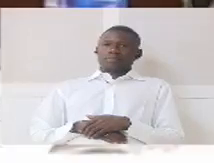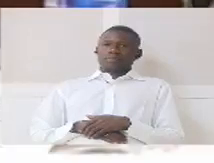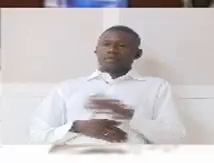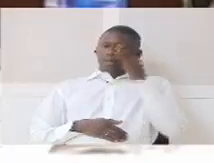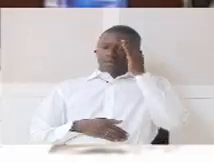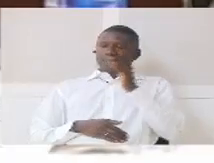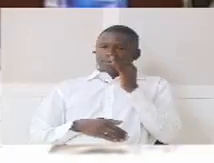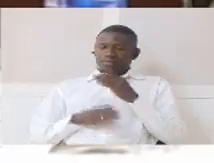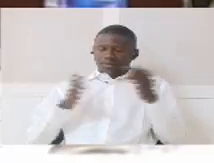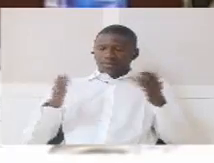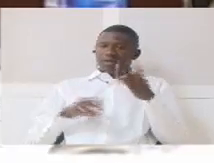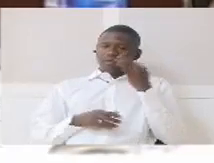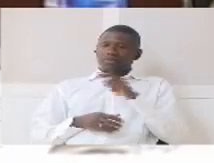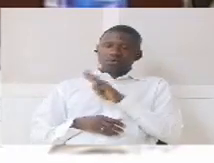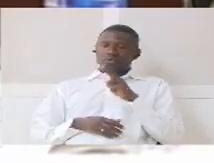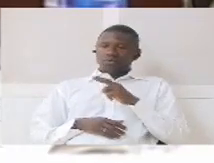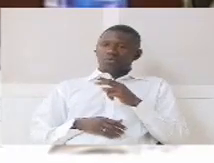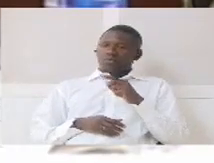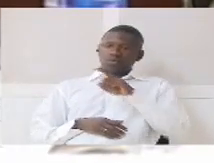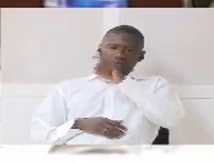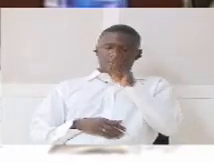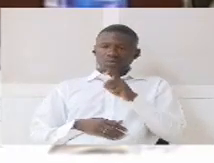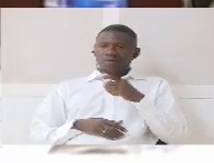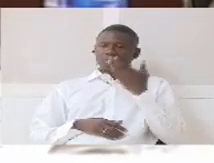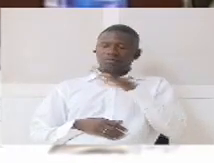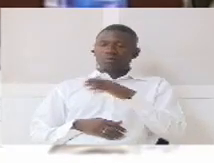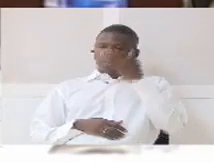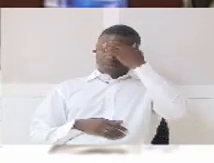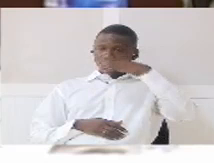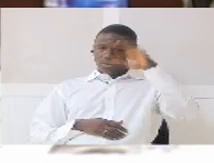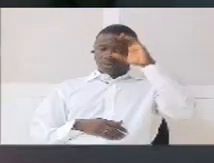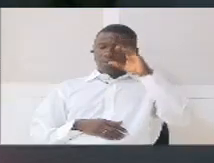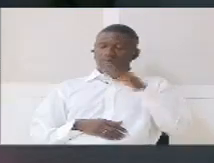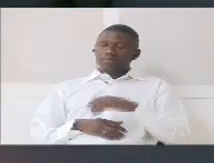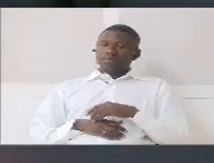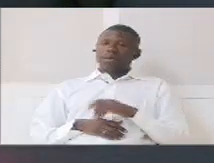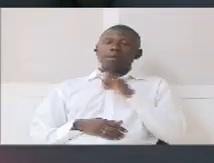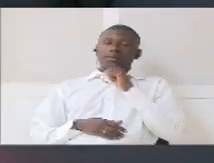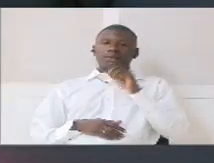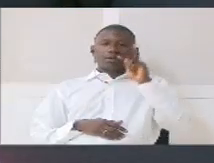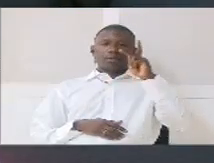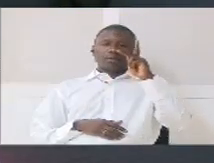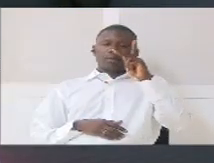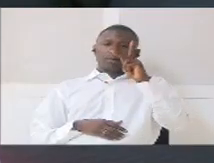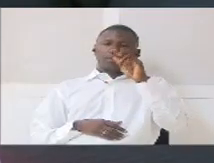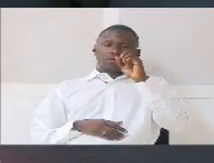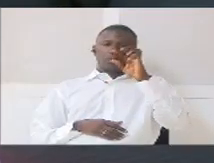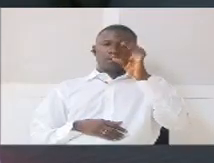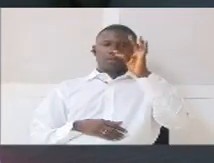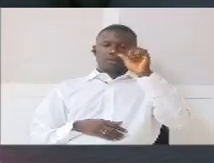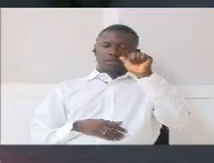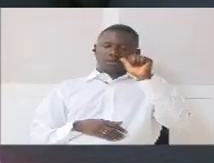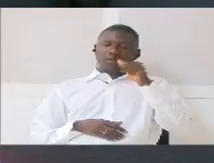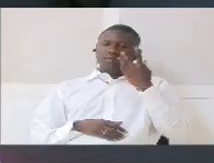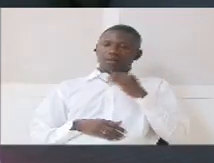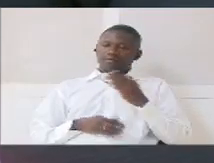Thank you very much. If there are no further questions from the commissioners, Mr. Korta, if you have any concluding remarks to make, please proceed to do